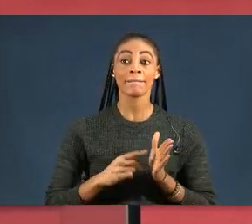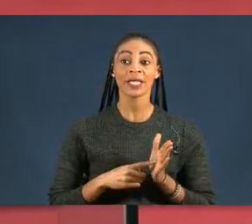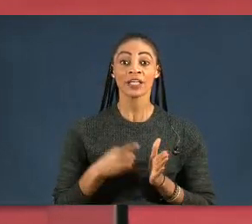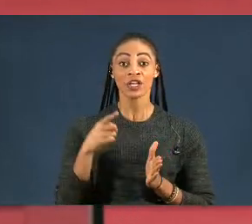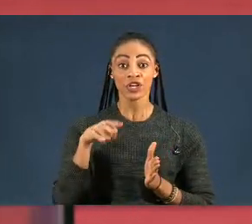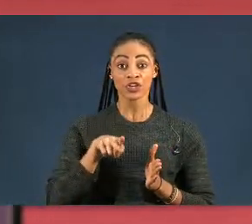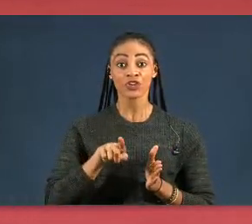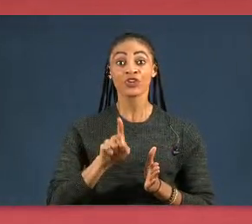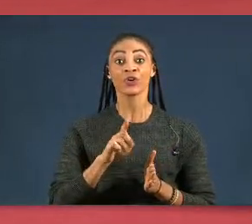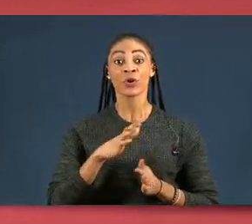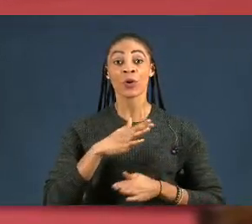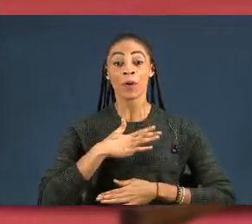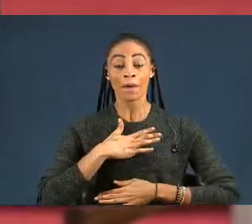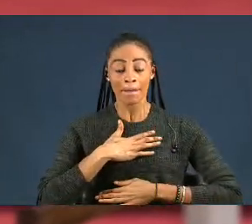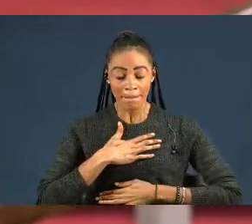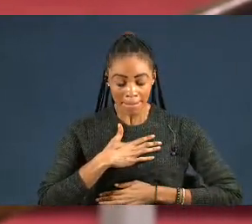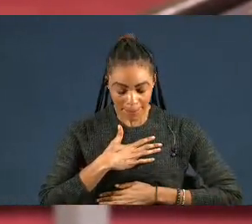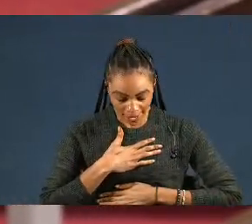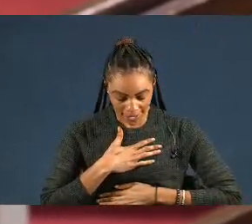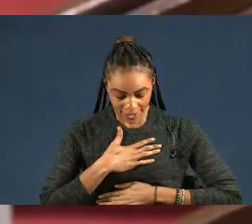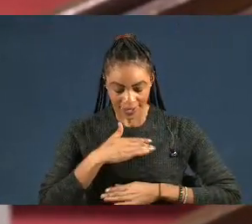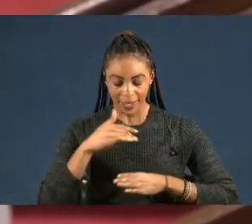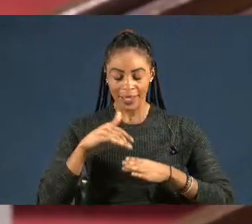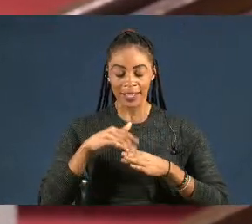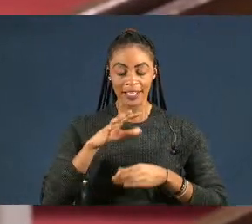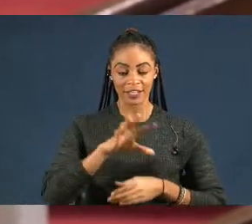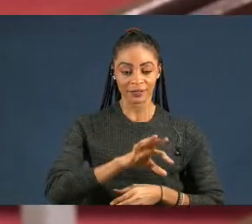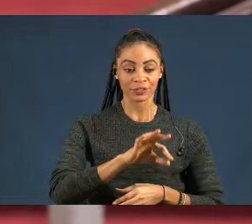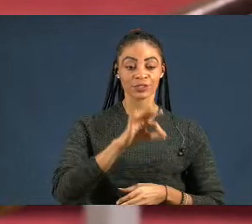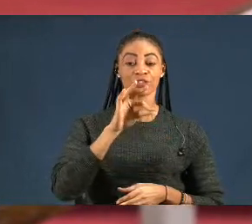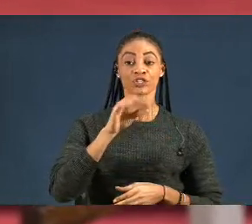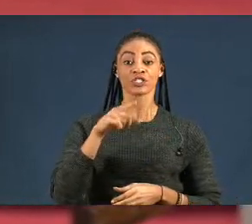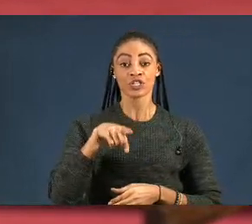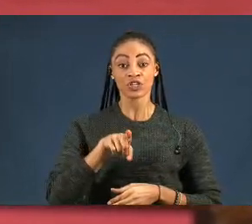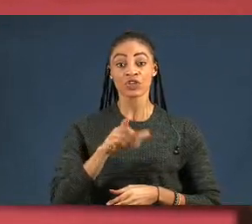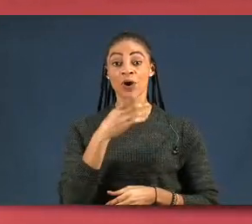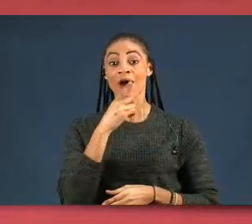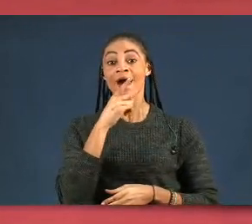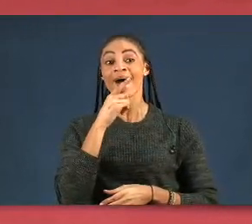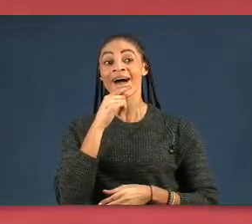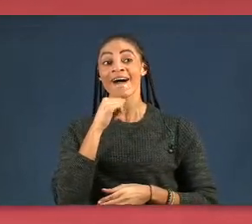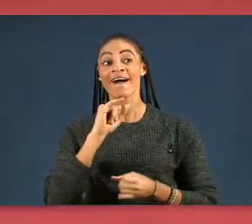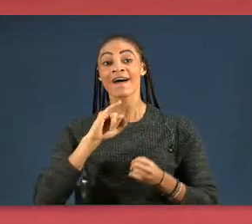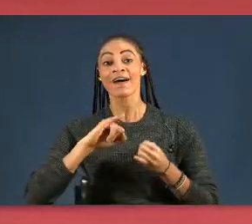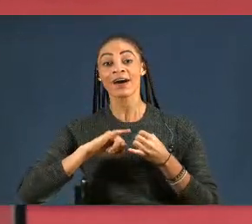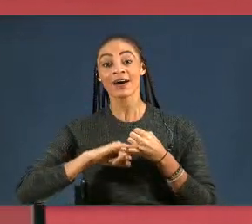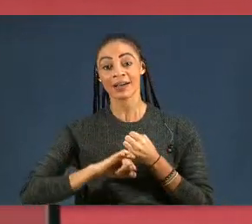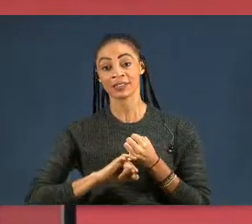bend in preference to him. Bend in preference to him.